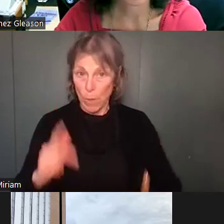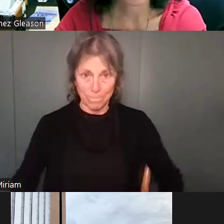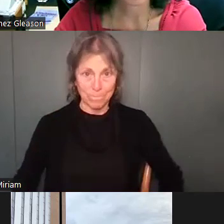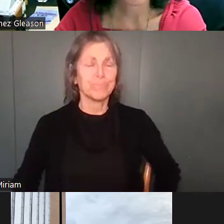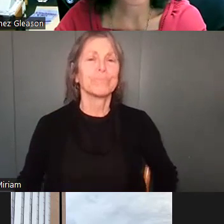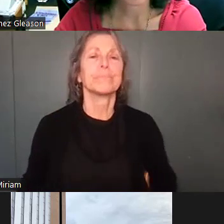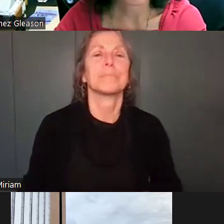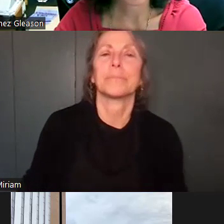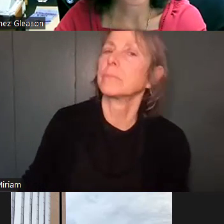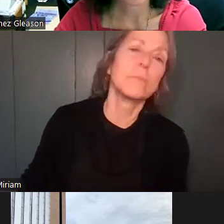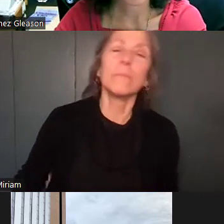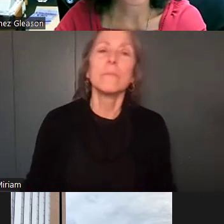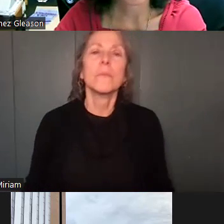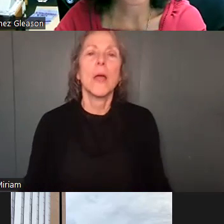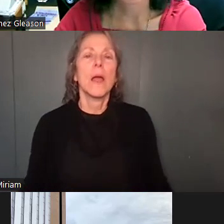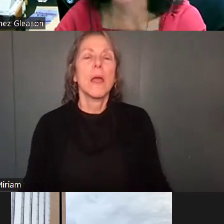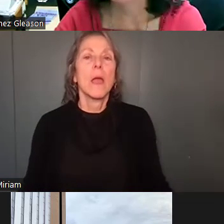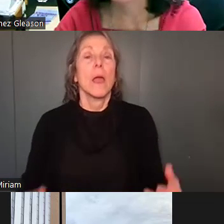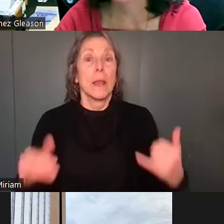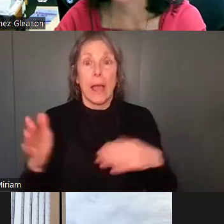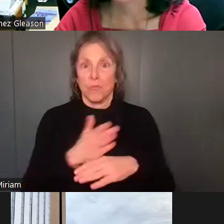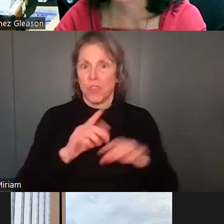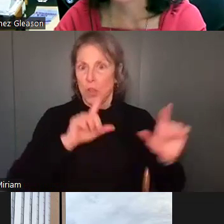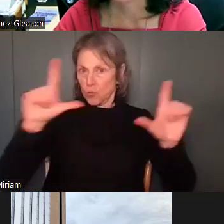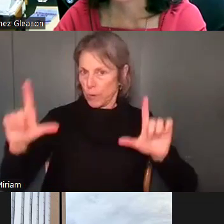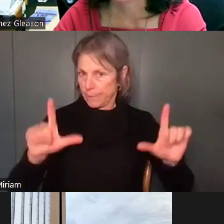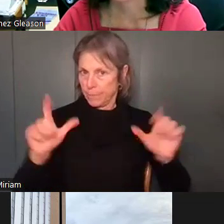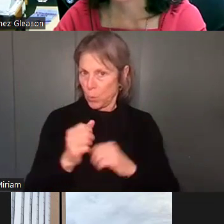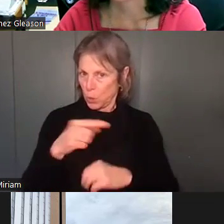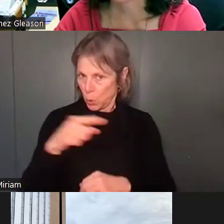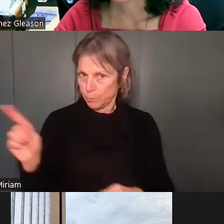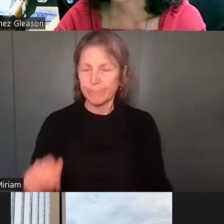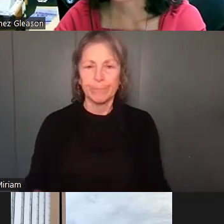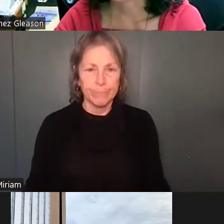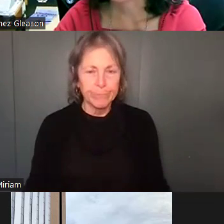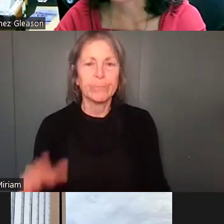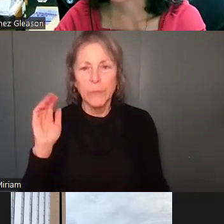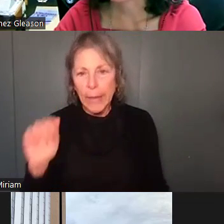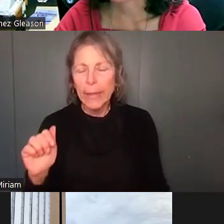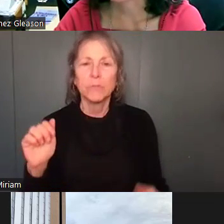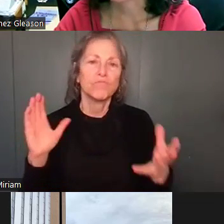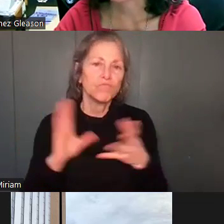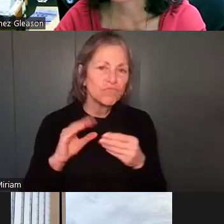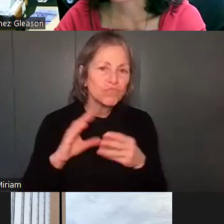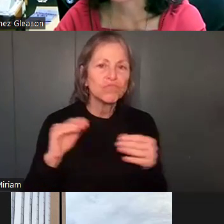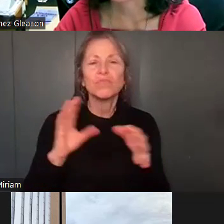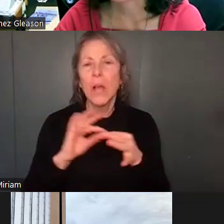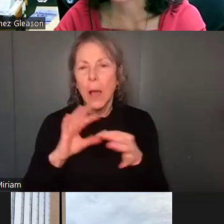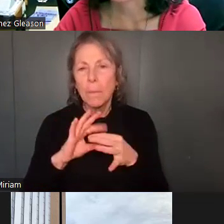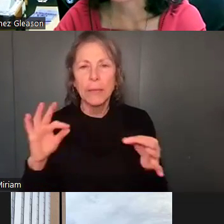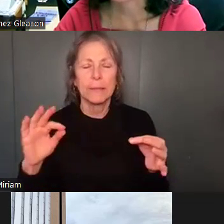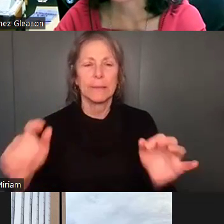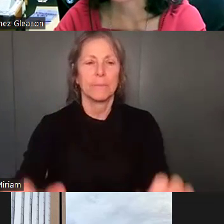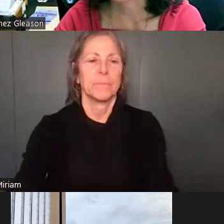So I'm going to share a screen so we can go through comments in the